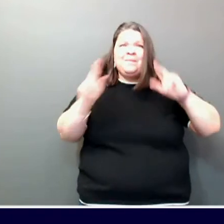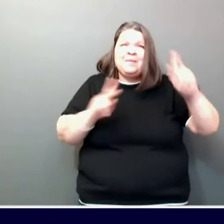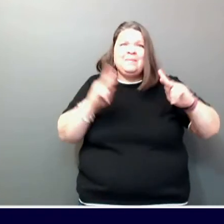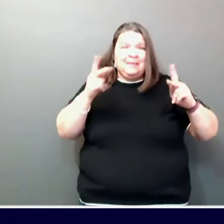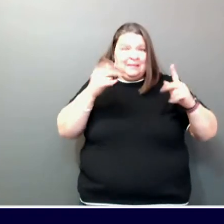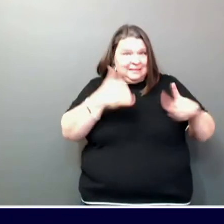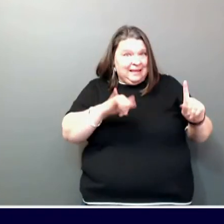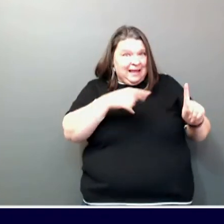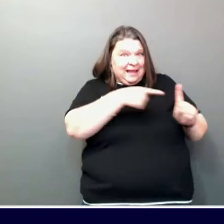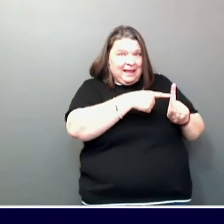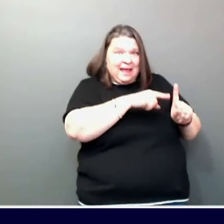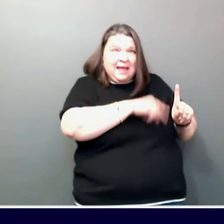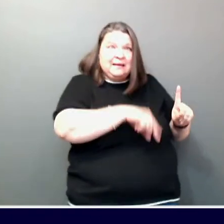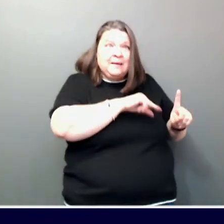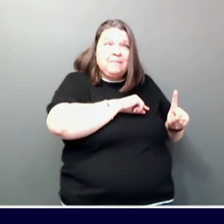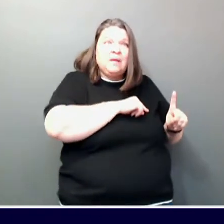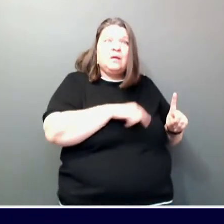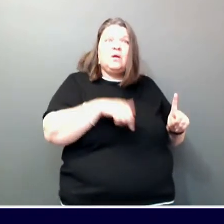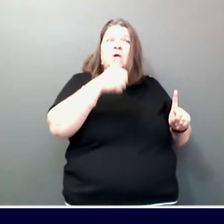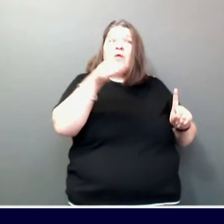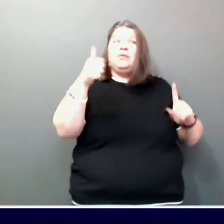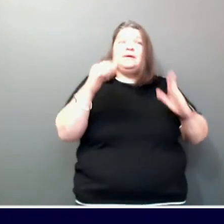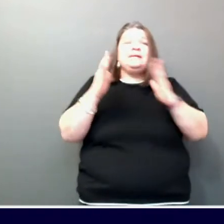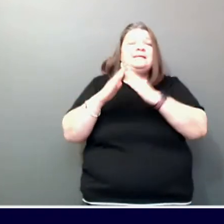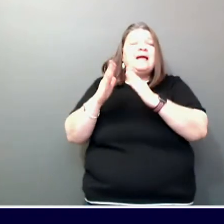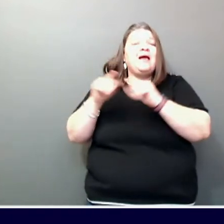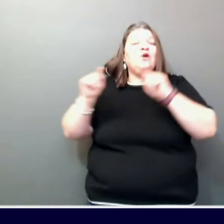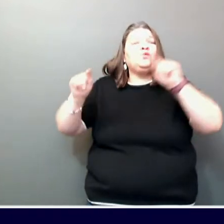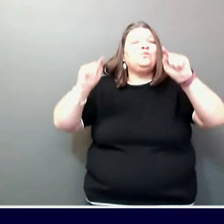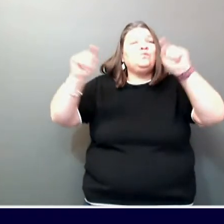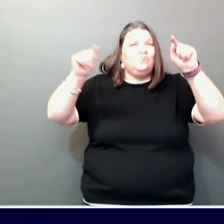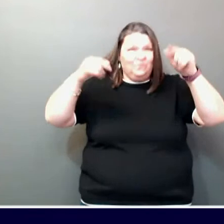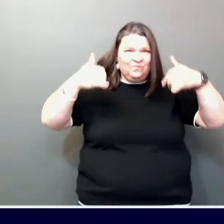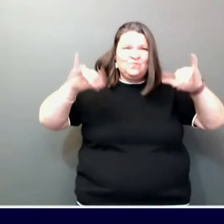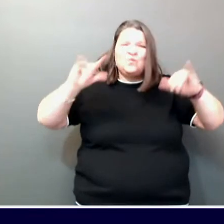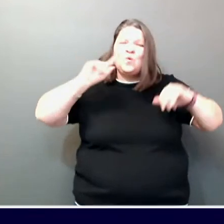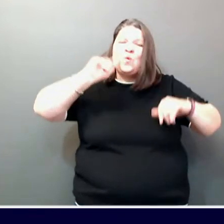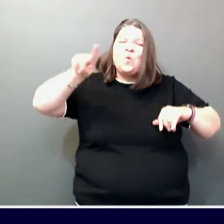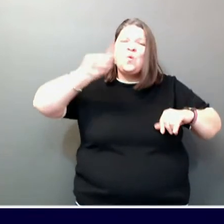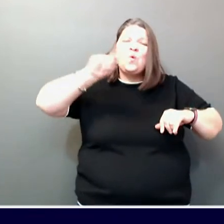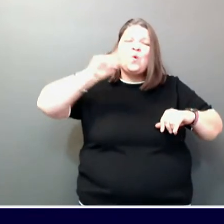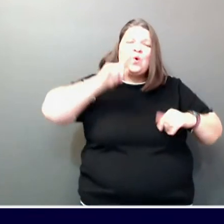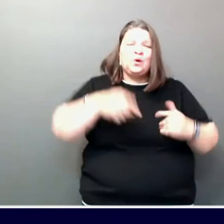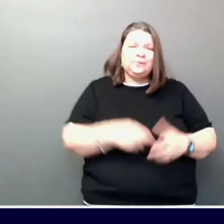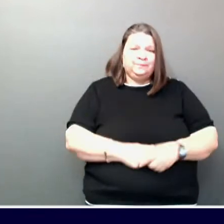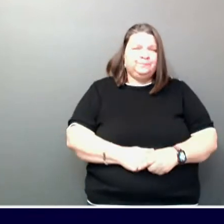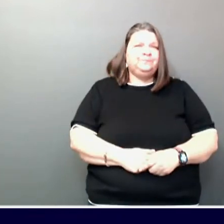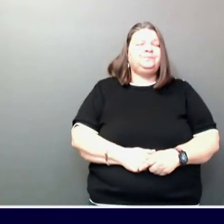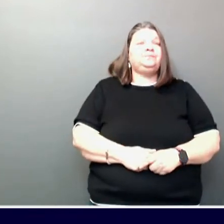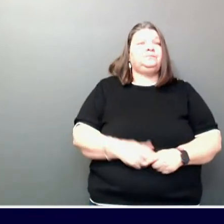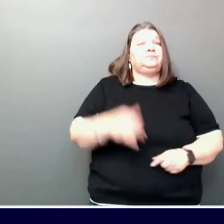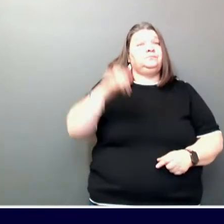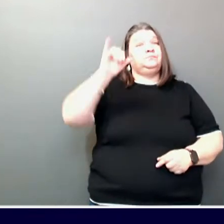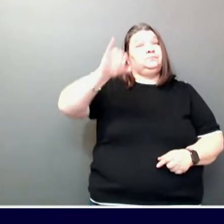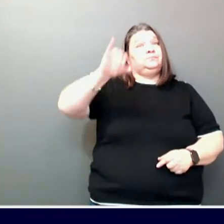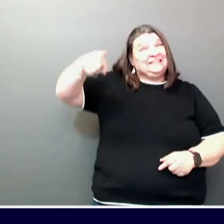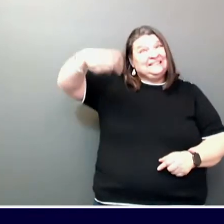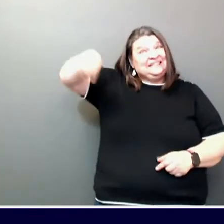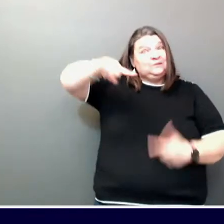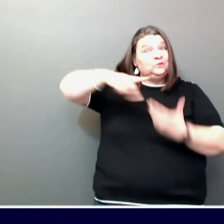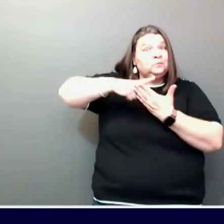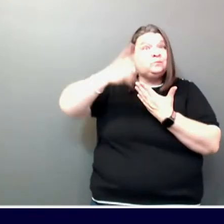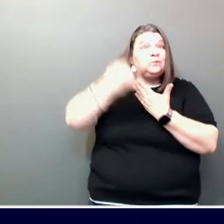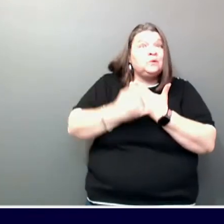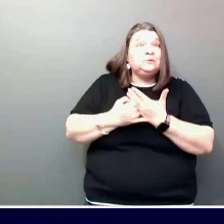Maine. But going to what we're trying to do with this pilot, which is again a test, is to see how this program